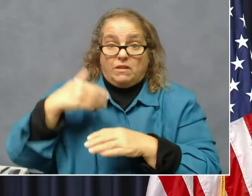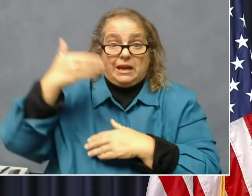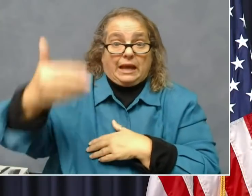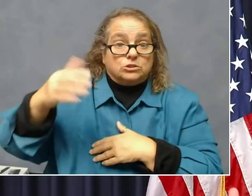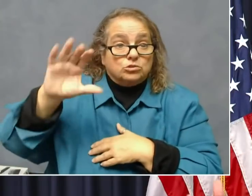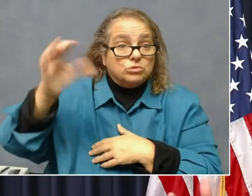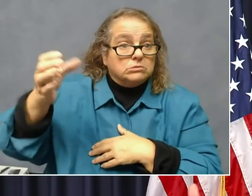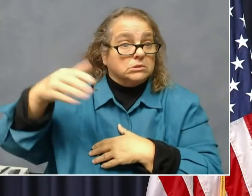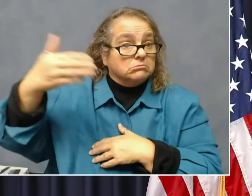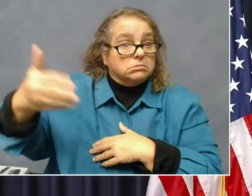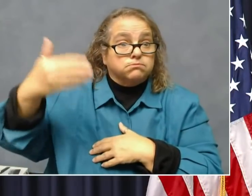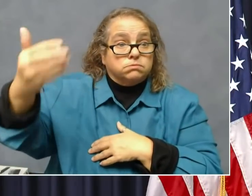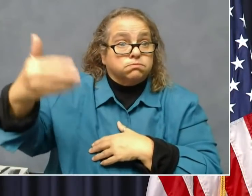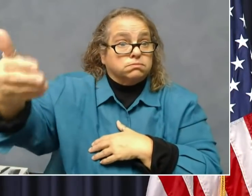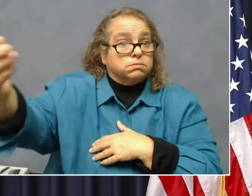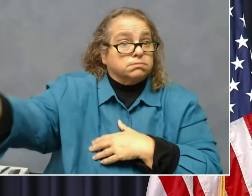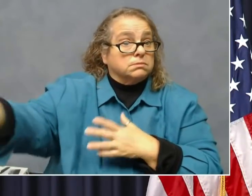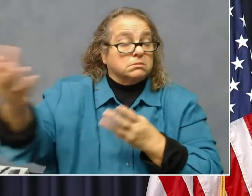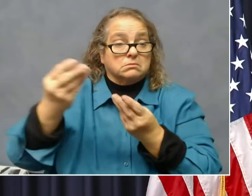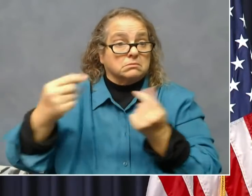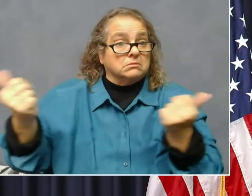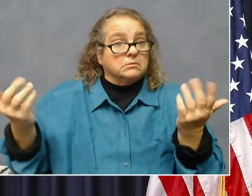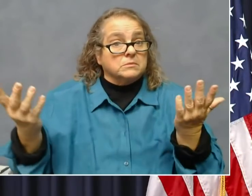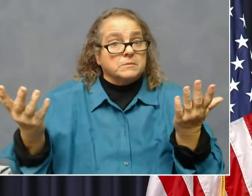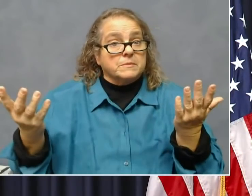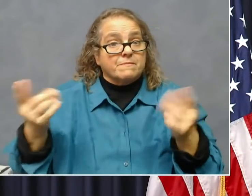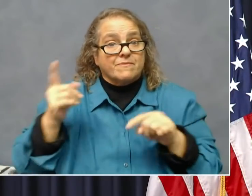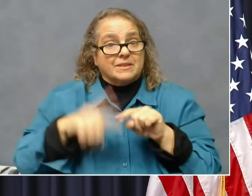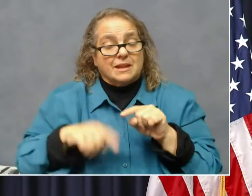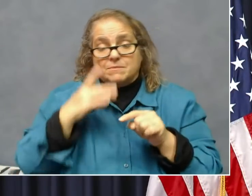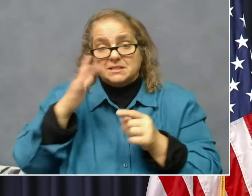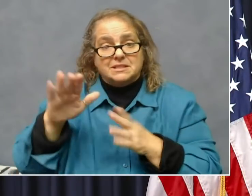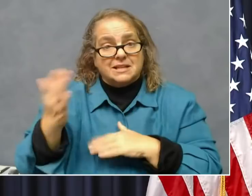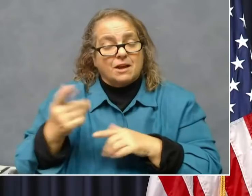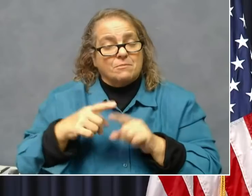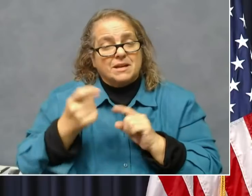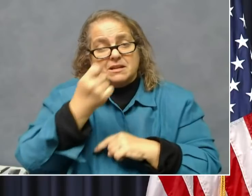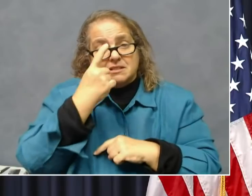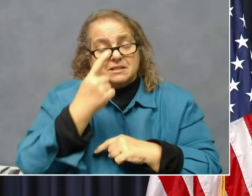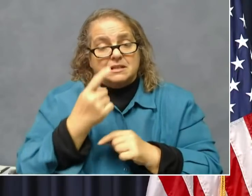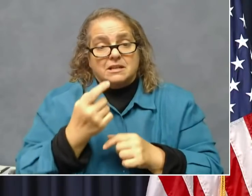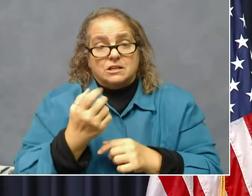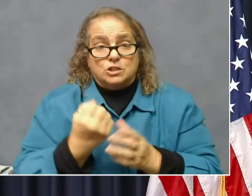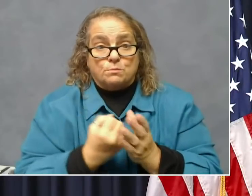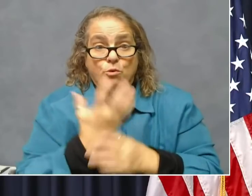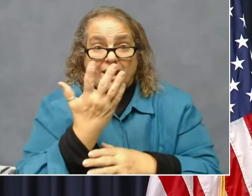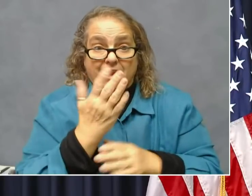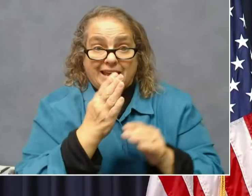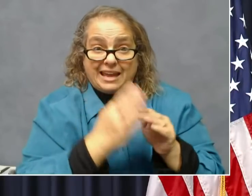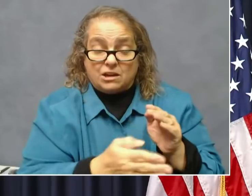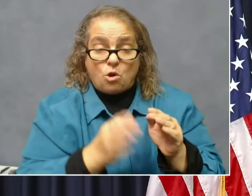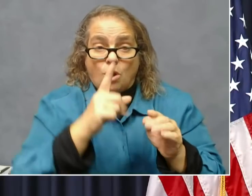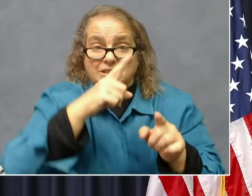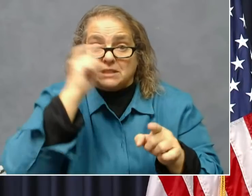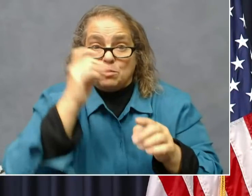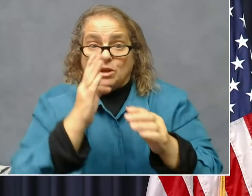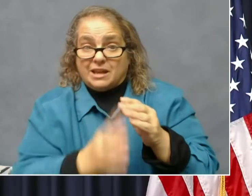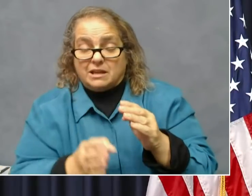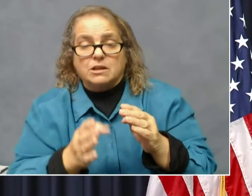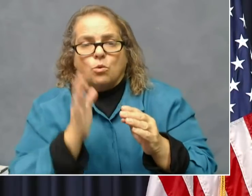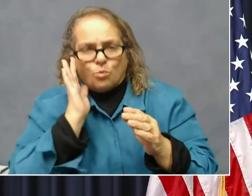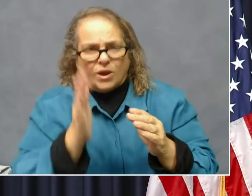this thing by the end of spring or the end of summer. I think that hopefully changes people's